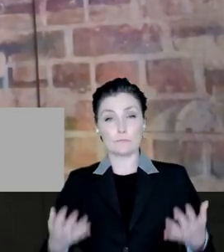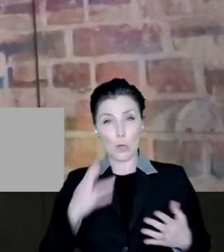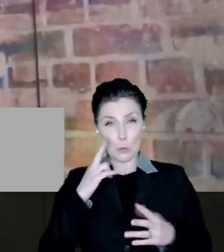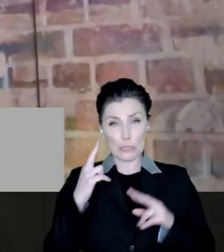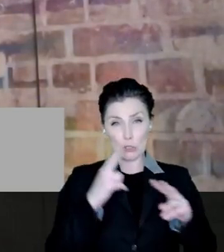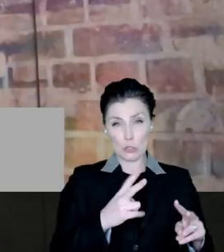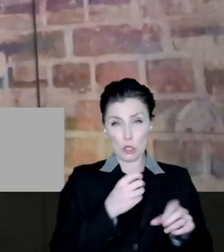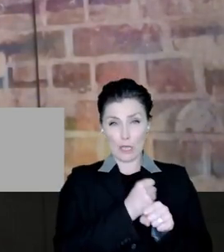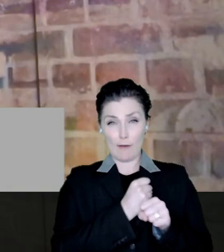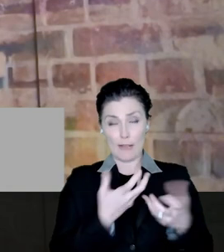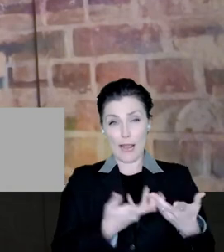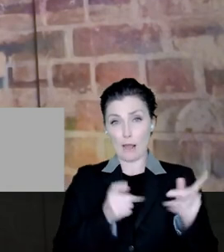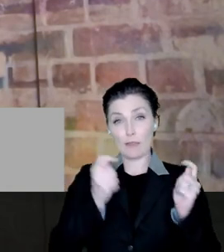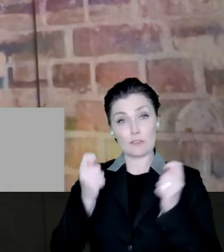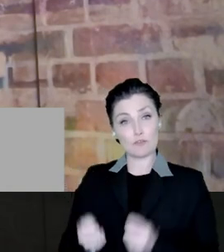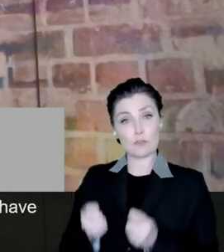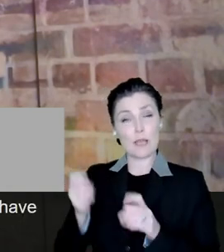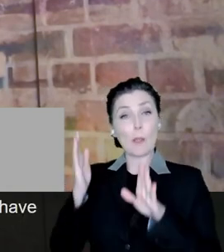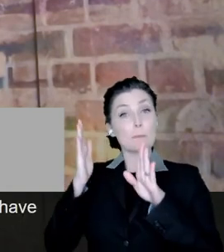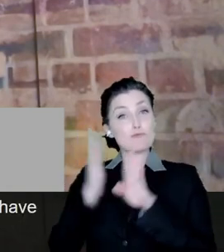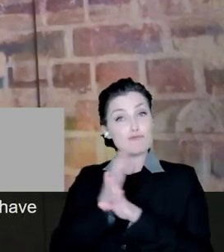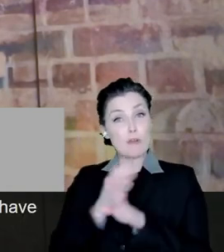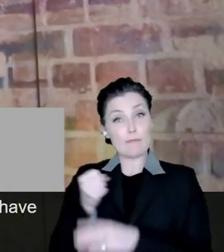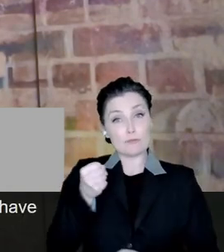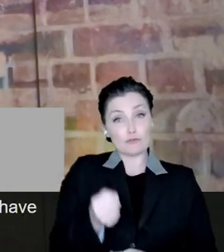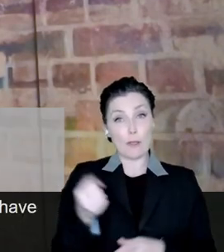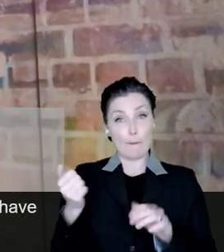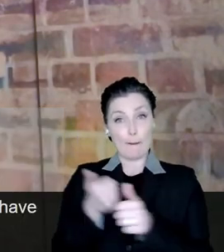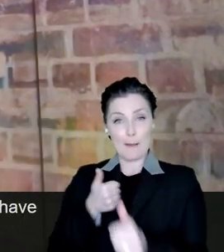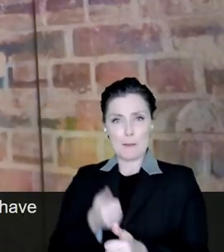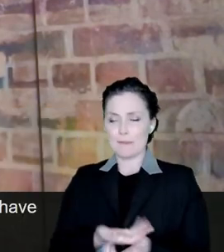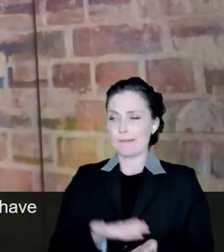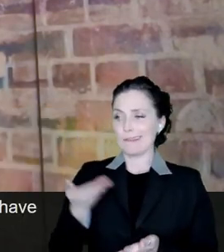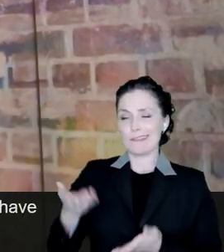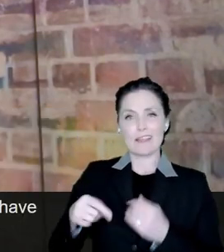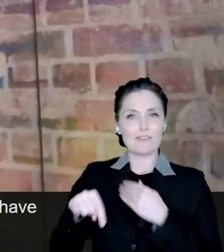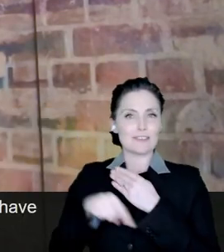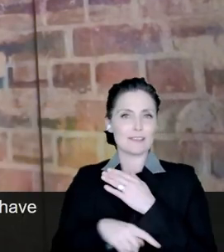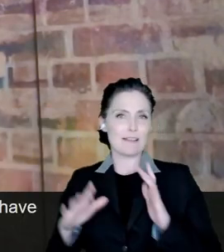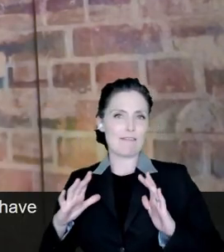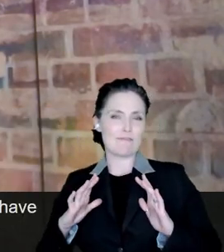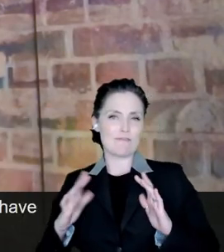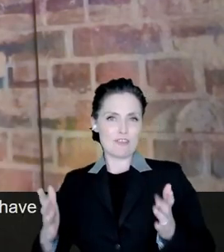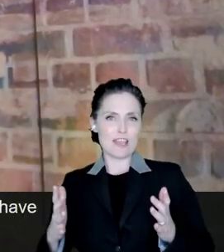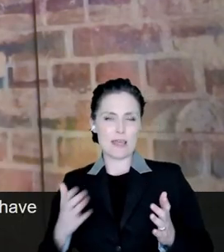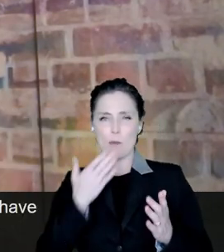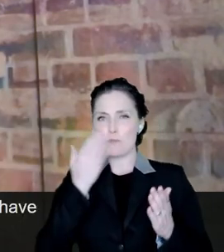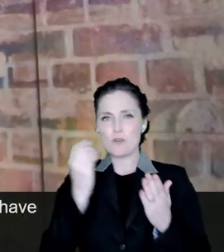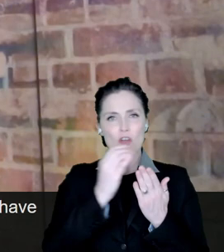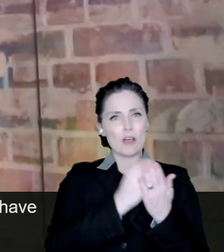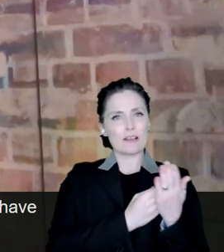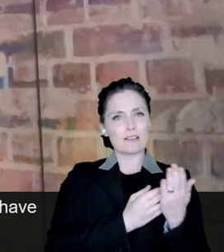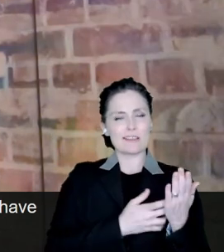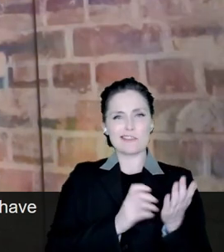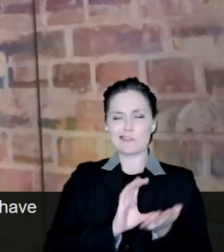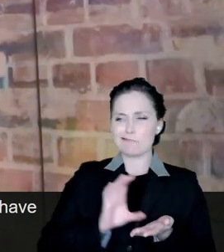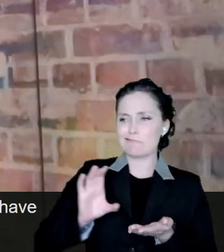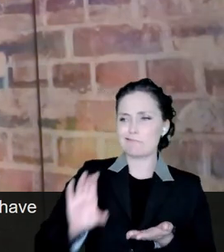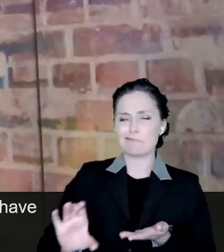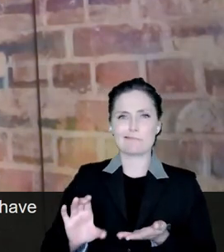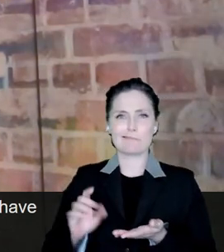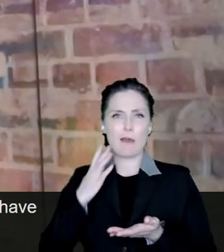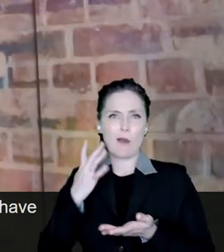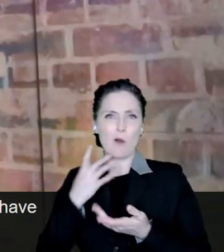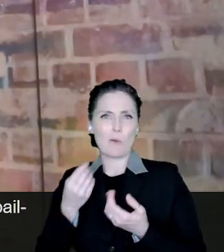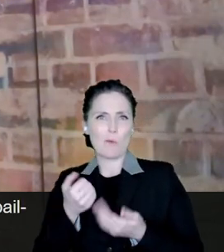companies across the country, they've been given debt-free and condition-free bailout deals. But London, for some reason, just